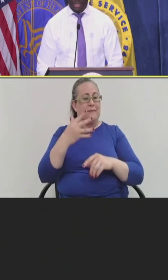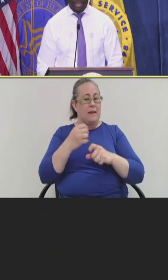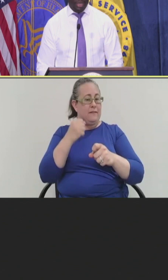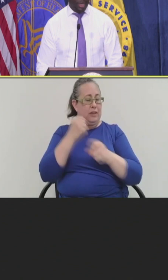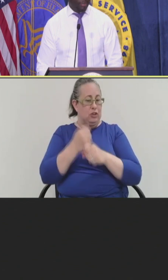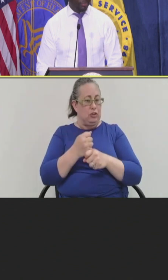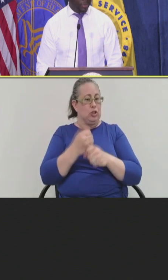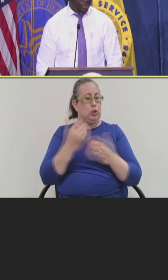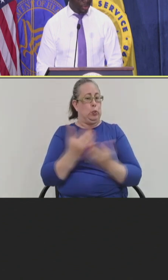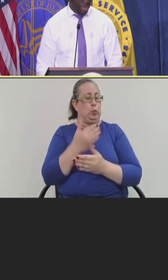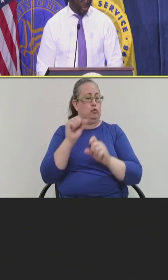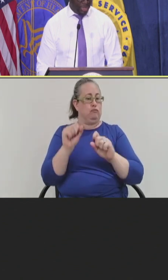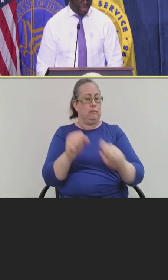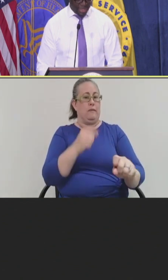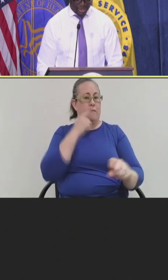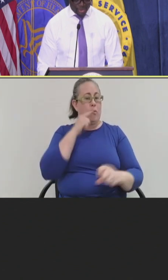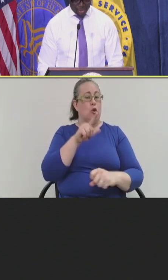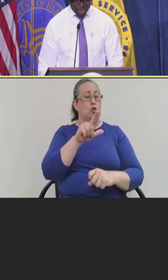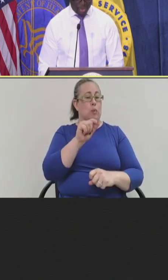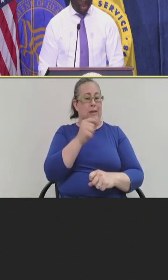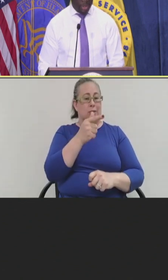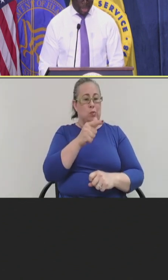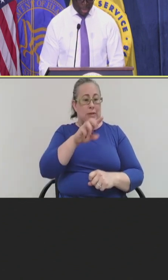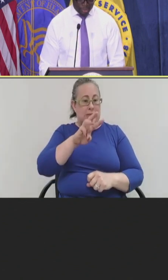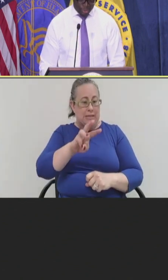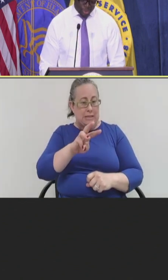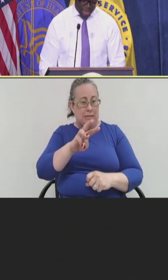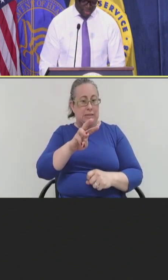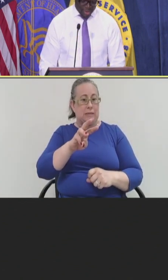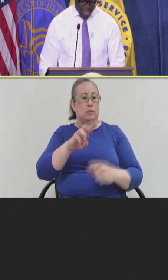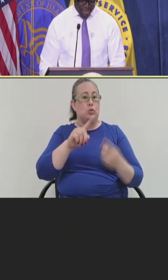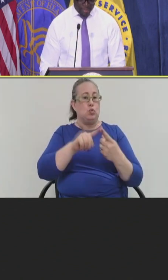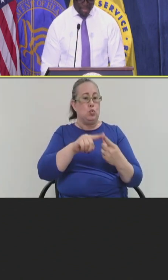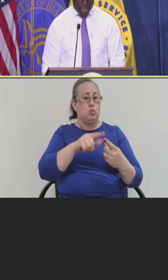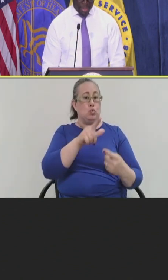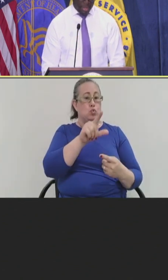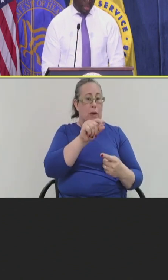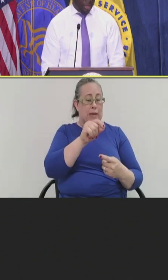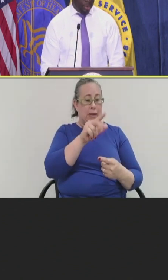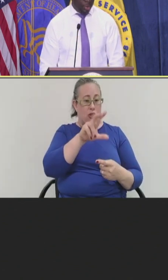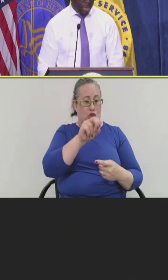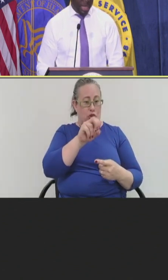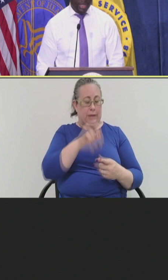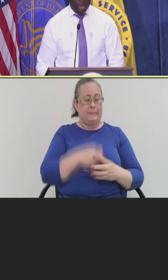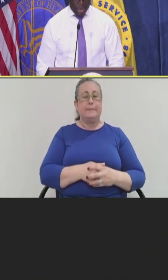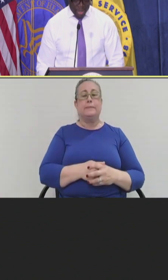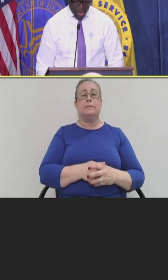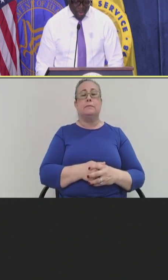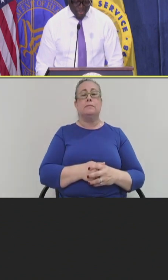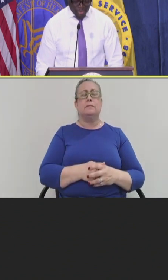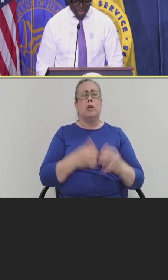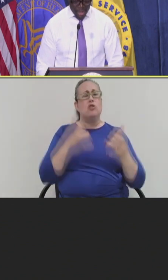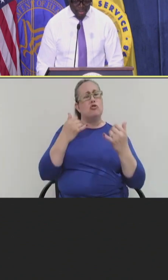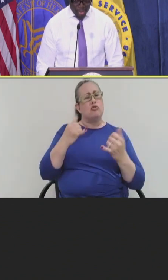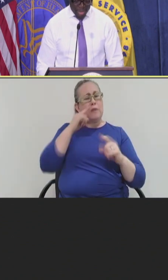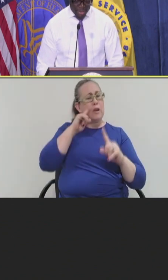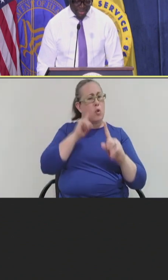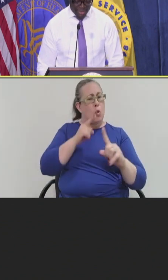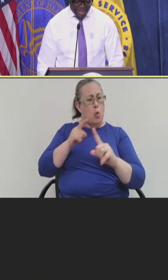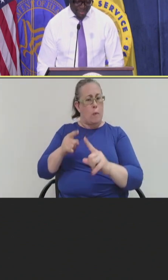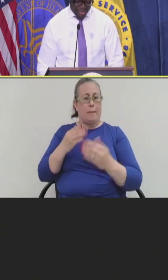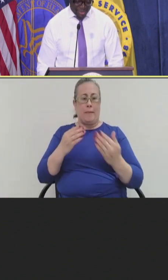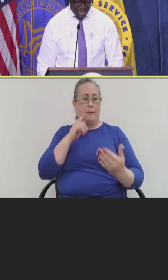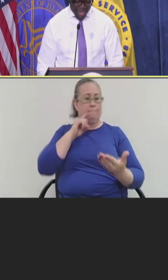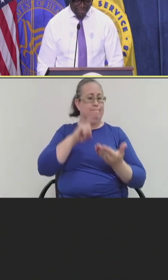strategy for 2026 to 2030. Looking at the current goals, you may notice